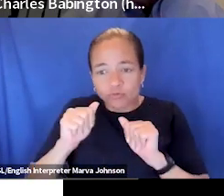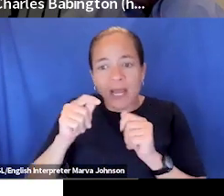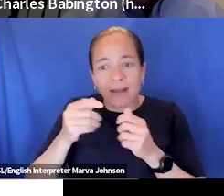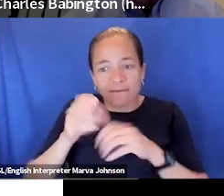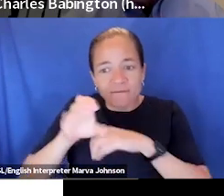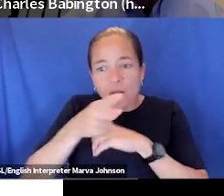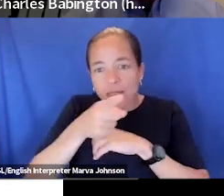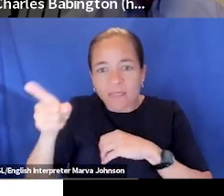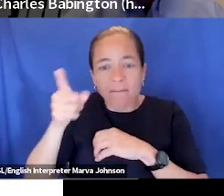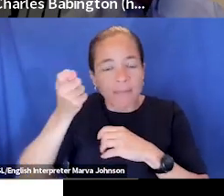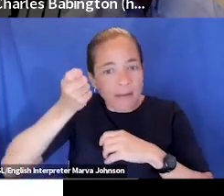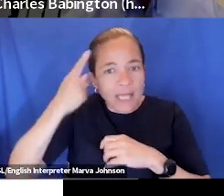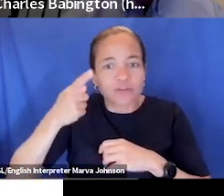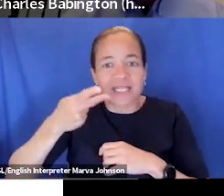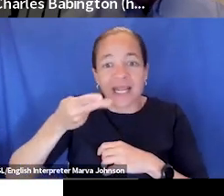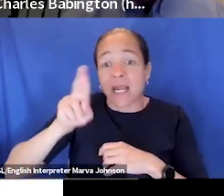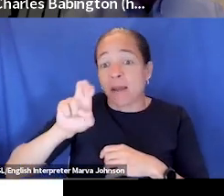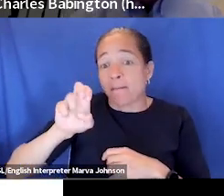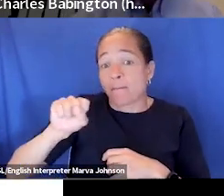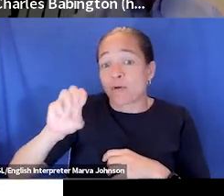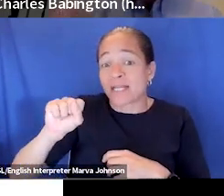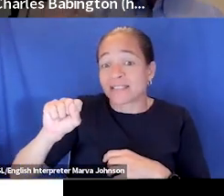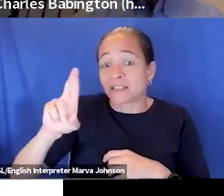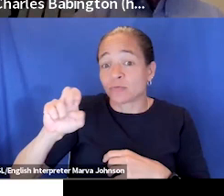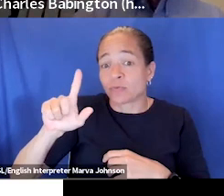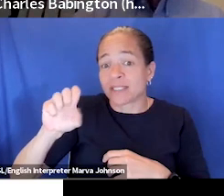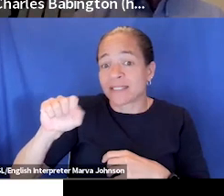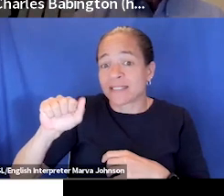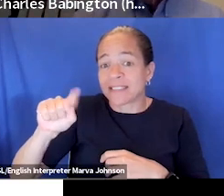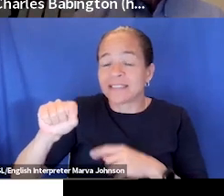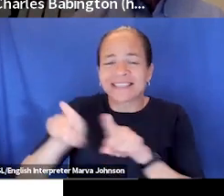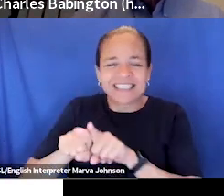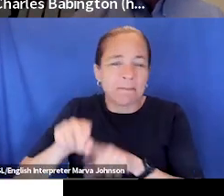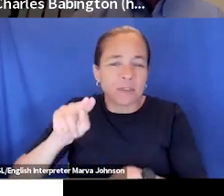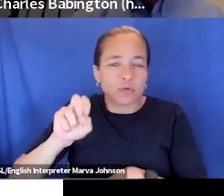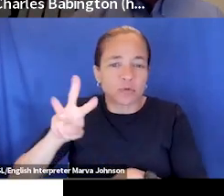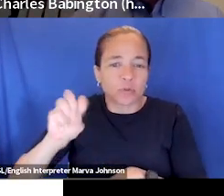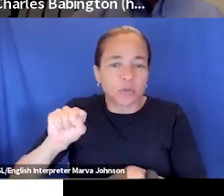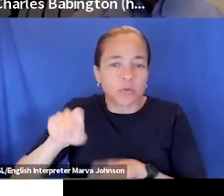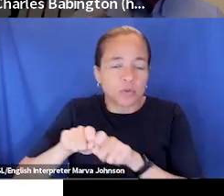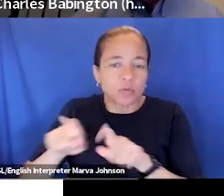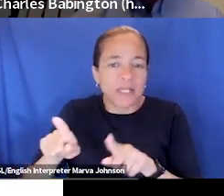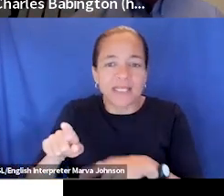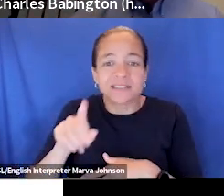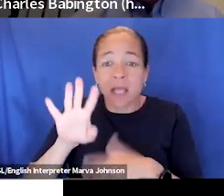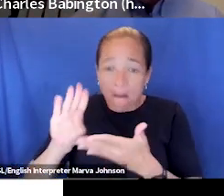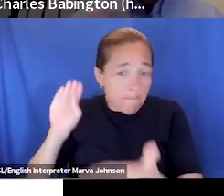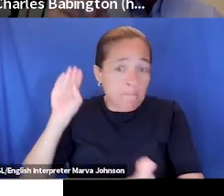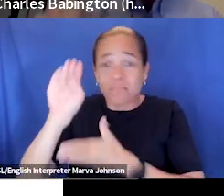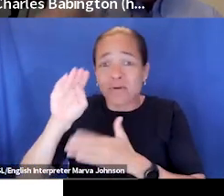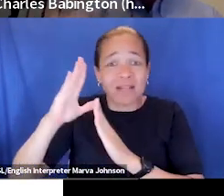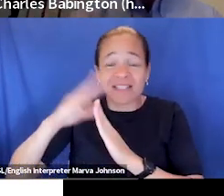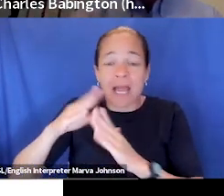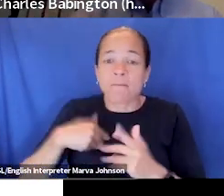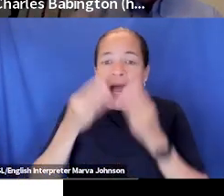Remember, another name for press release is news release. So put the news at the top. By golly, I don't care how important, busy I am as an editor or